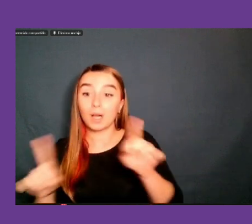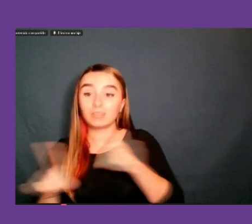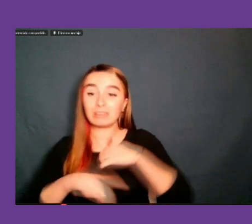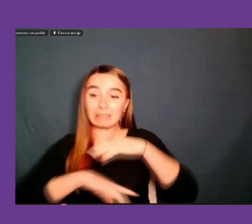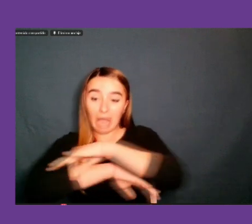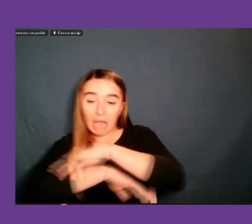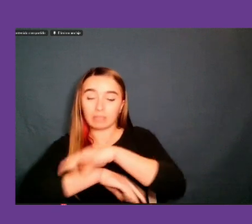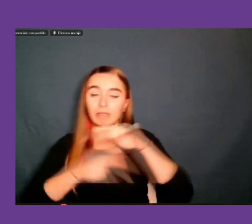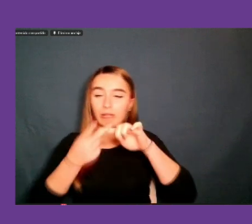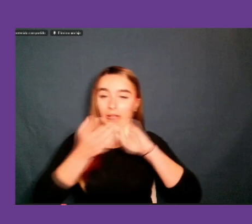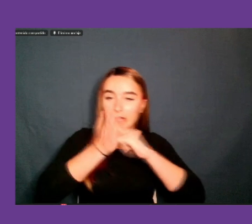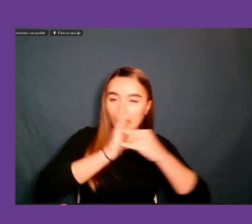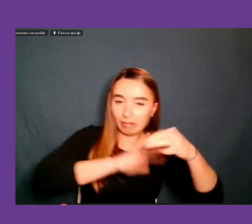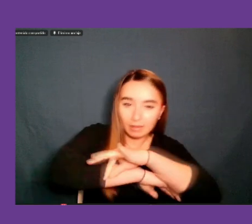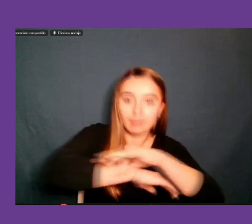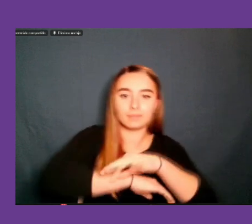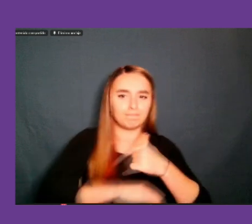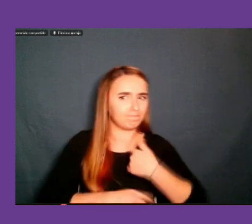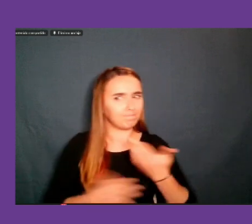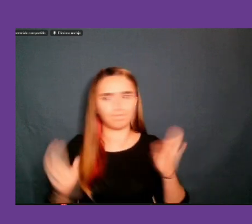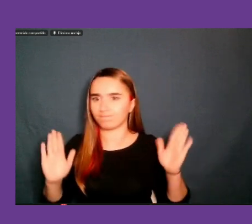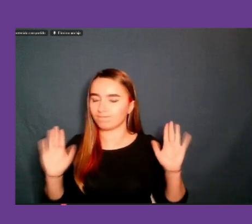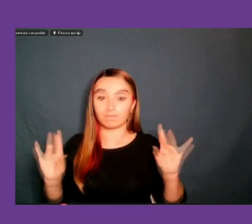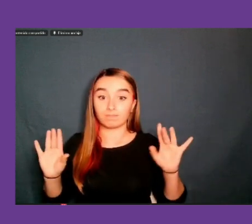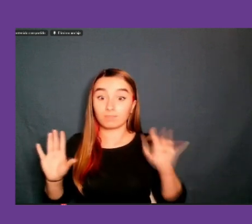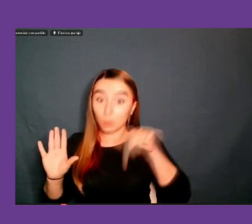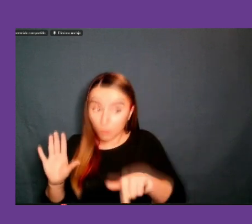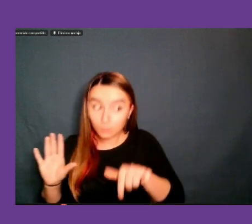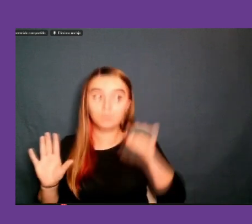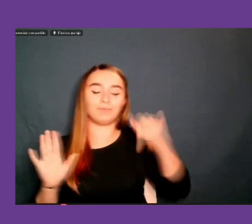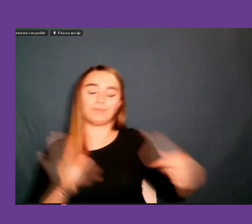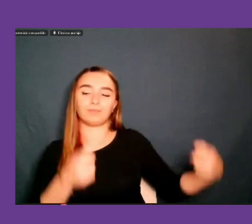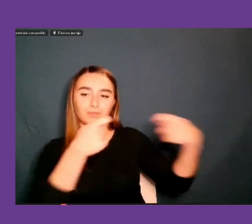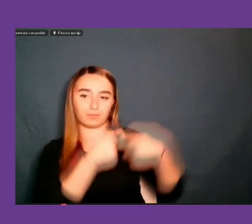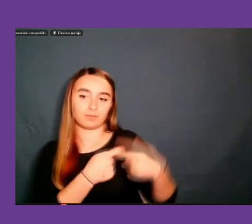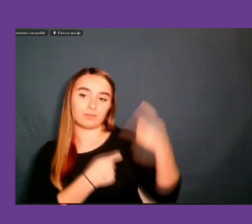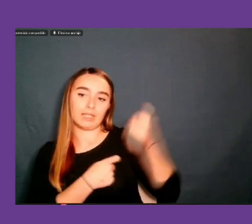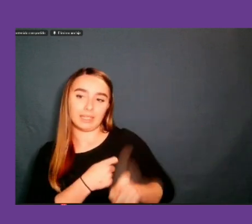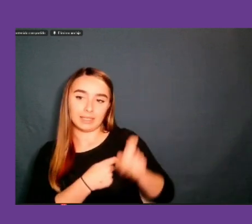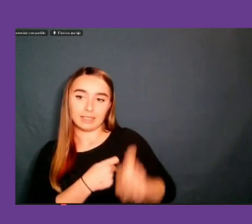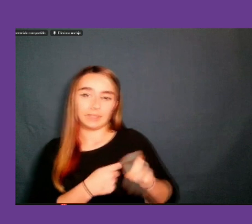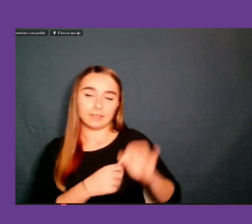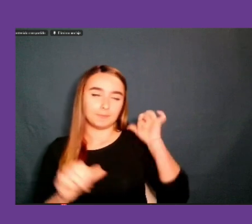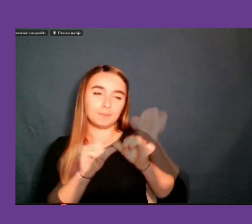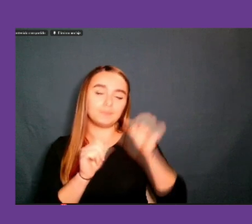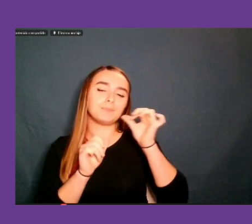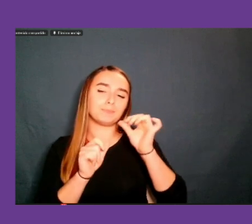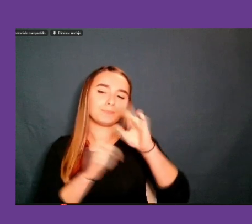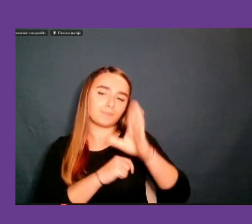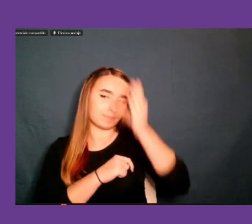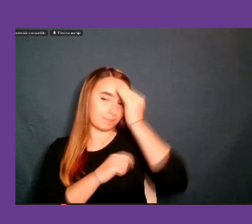therefore we need to partner. And this is a takeaway that we've learned throughout these years. We need to also